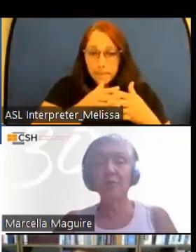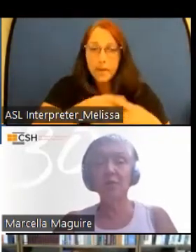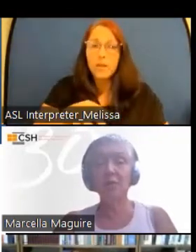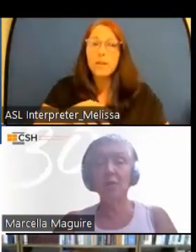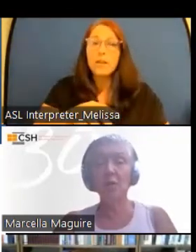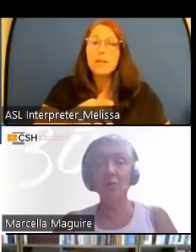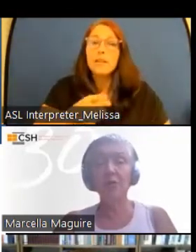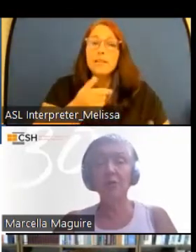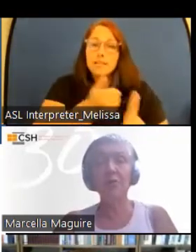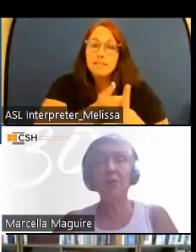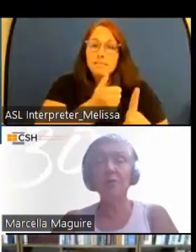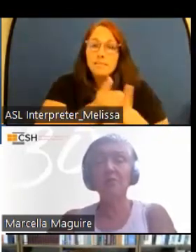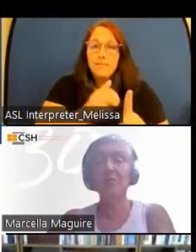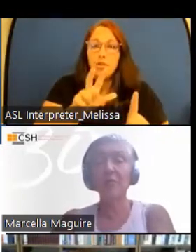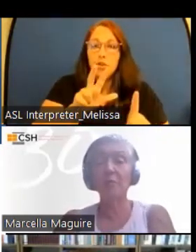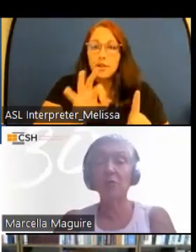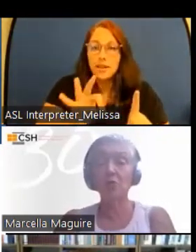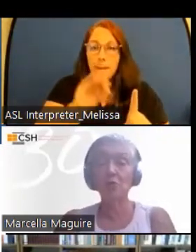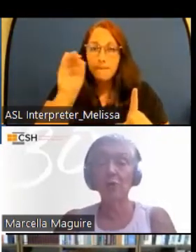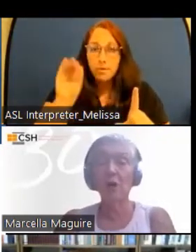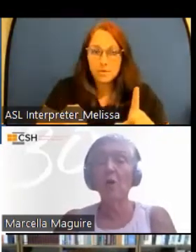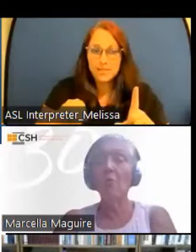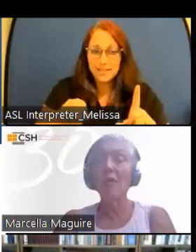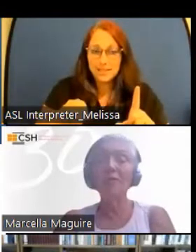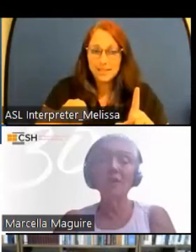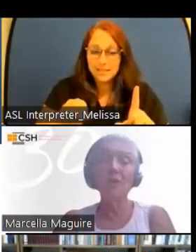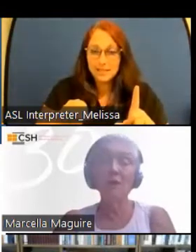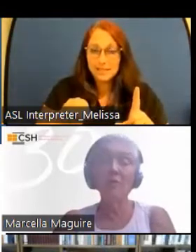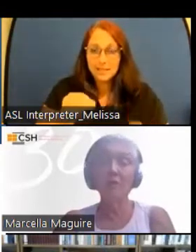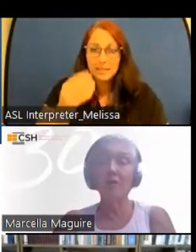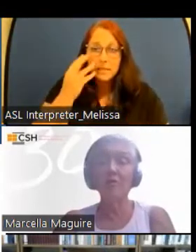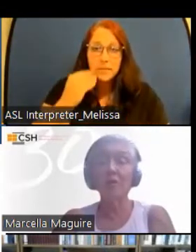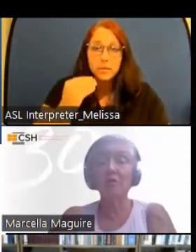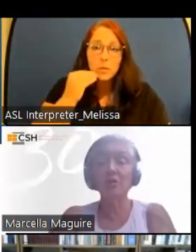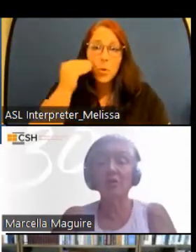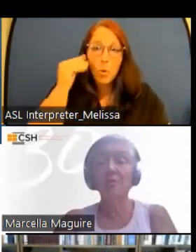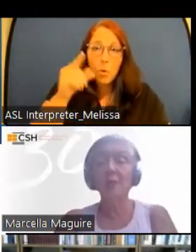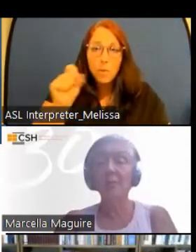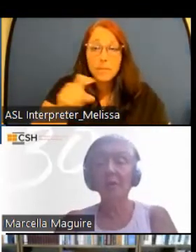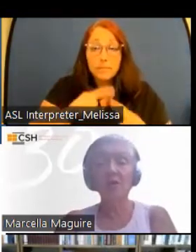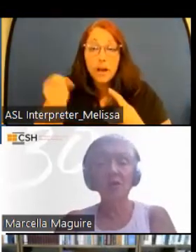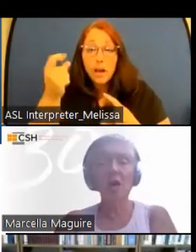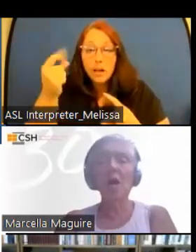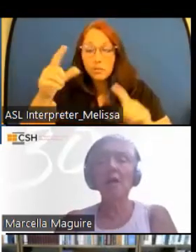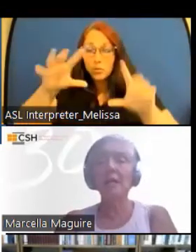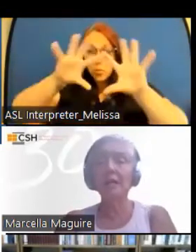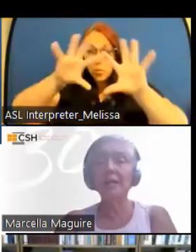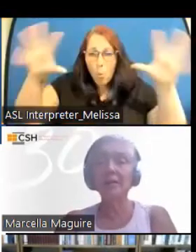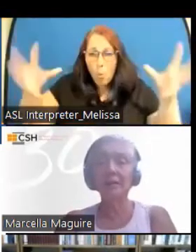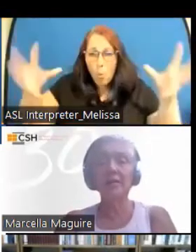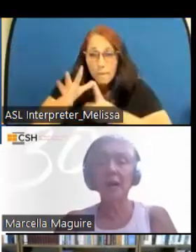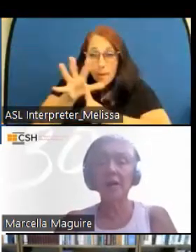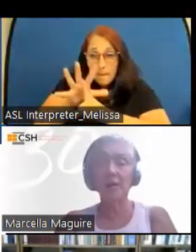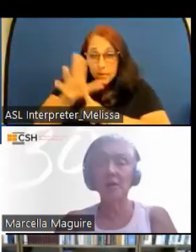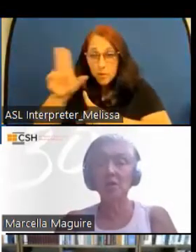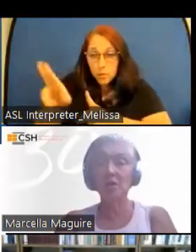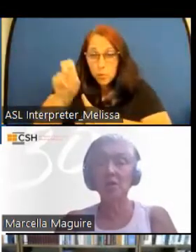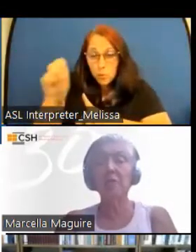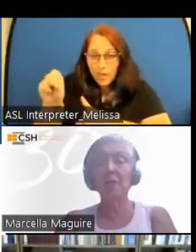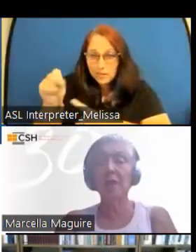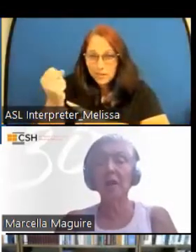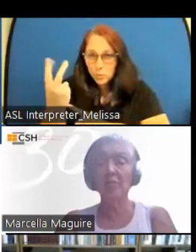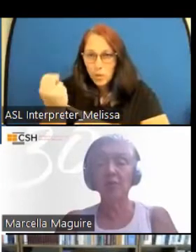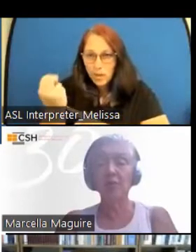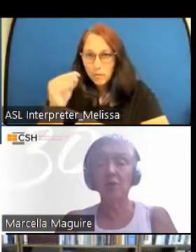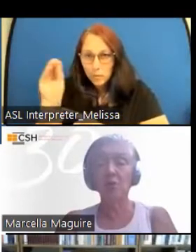people experiencing homelessness as members of family with children, while they're only 12% of the total US population. A clear equity issue, and